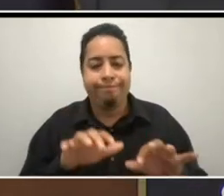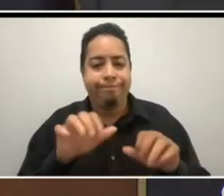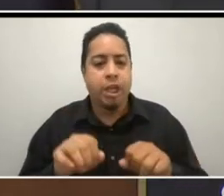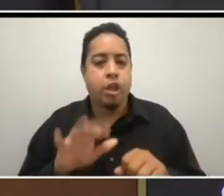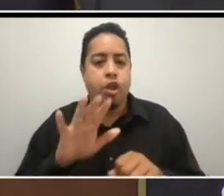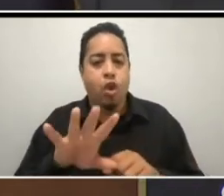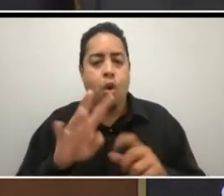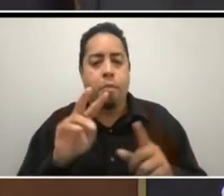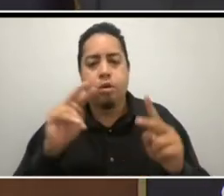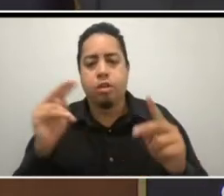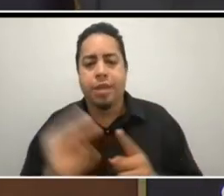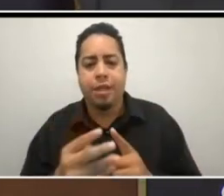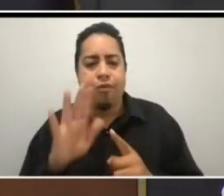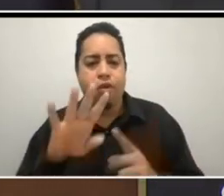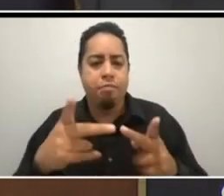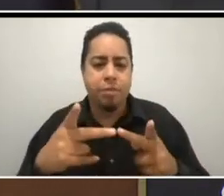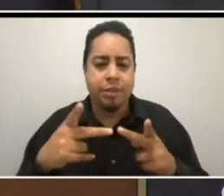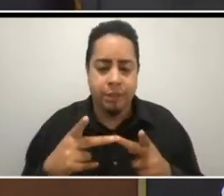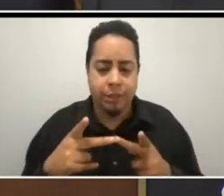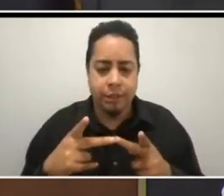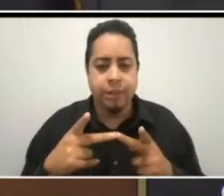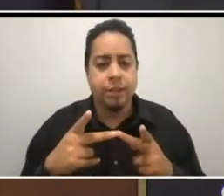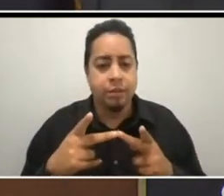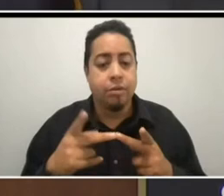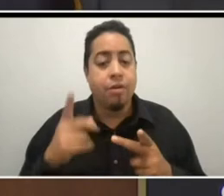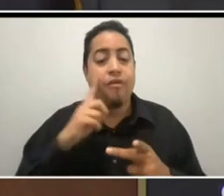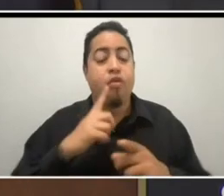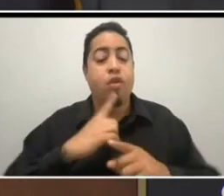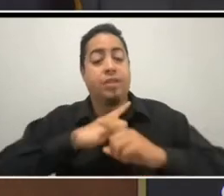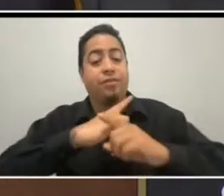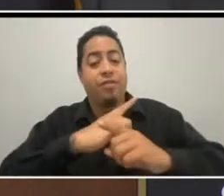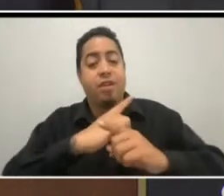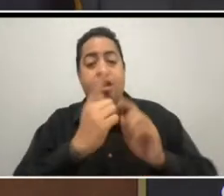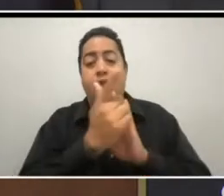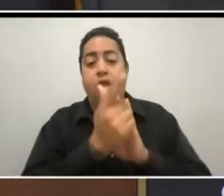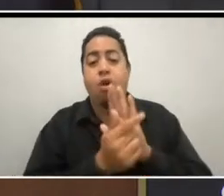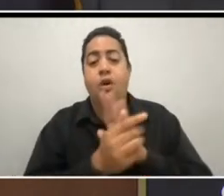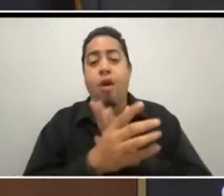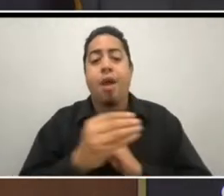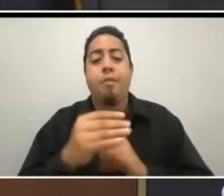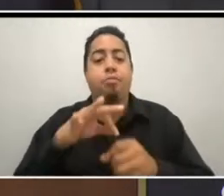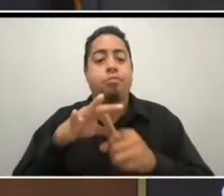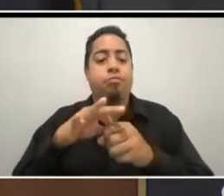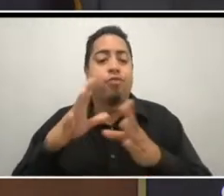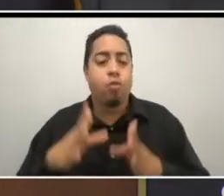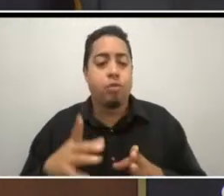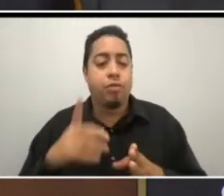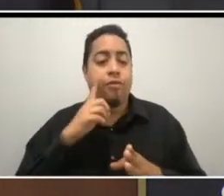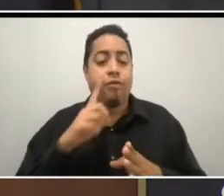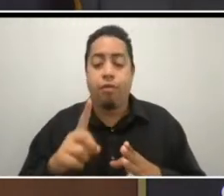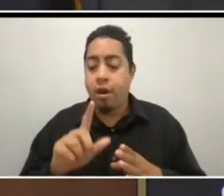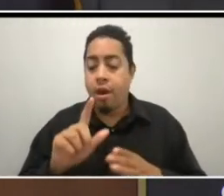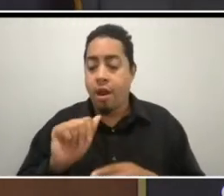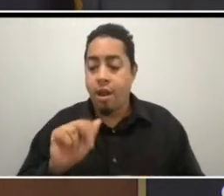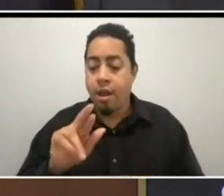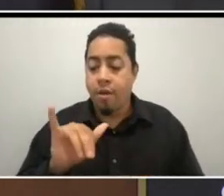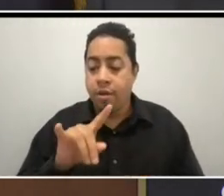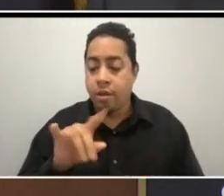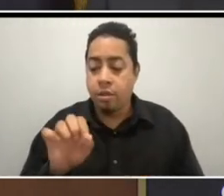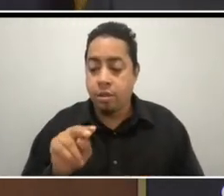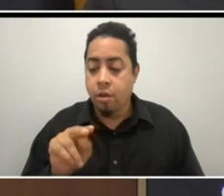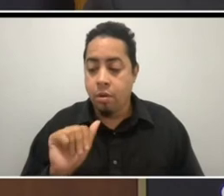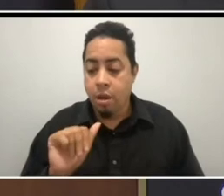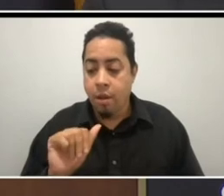2020 election in defense of the rule of law and protecting the voters of Arizona resulted in you and your family being subjected